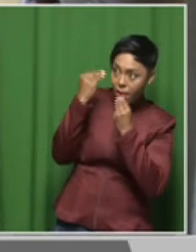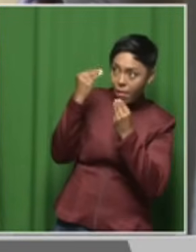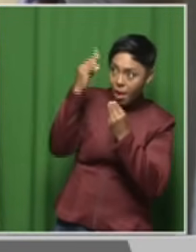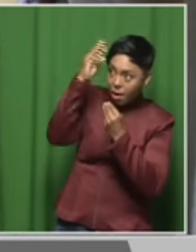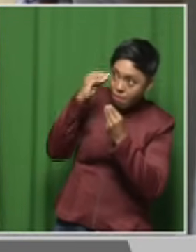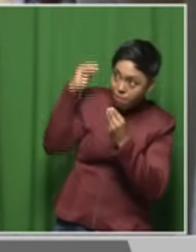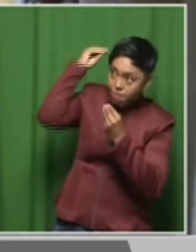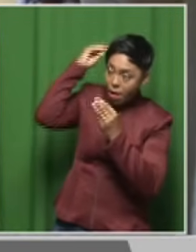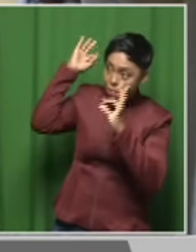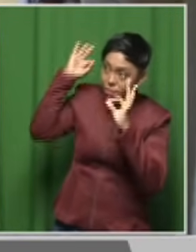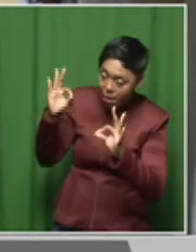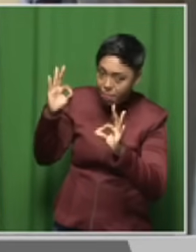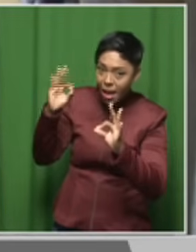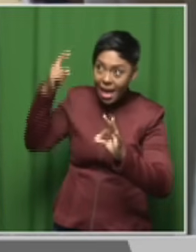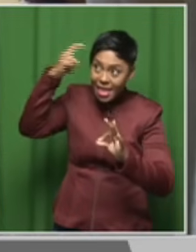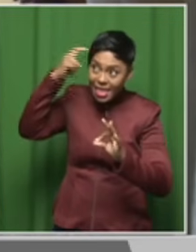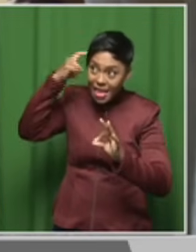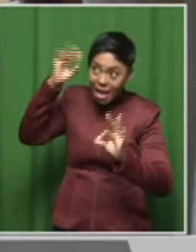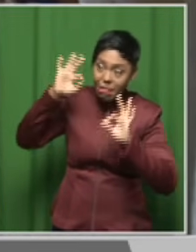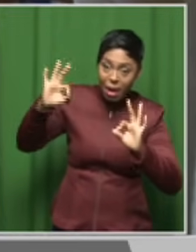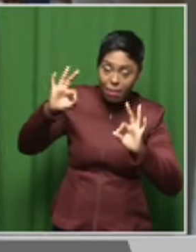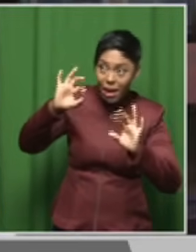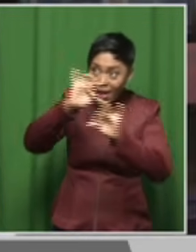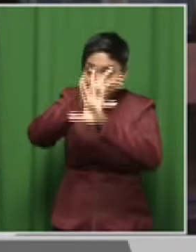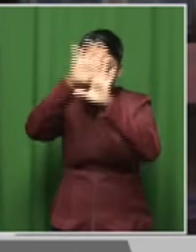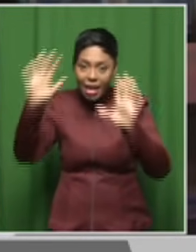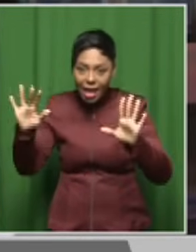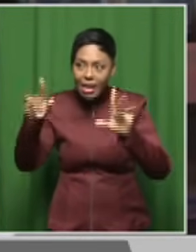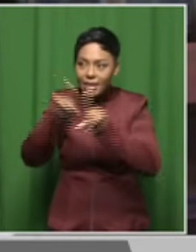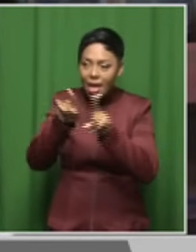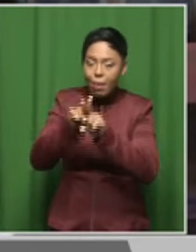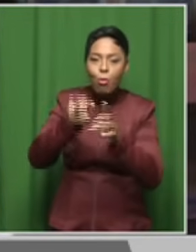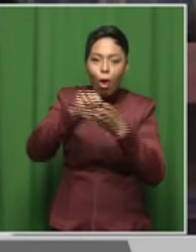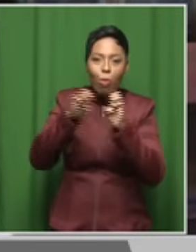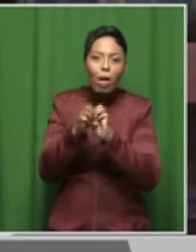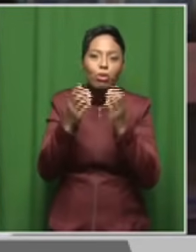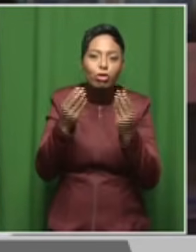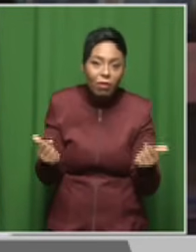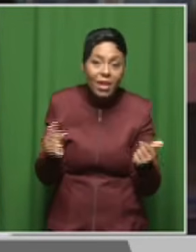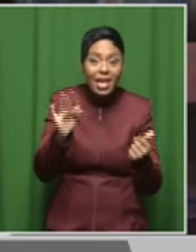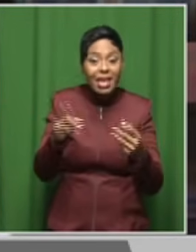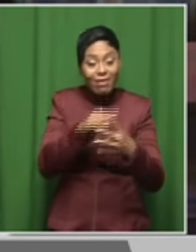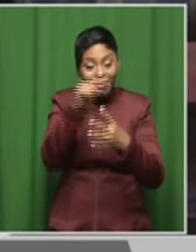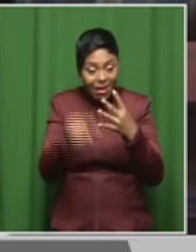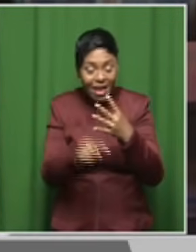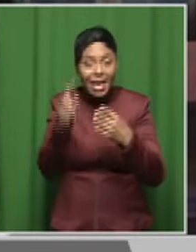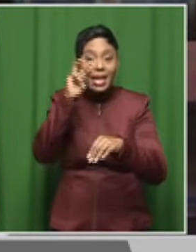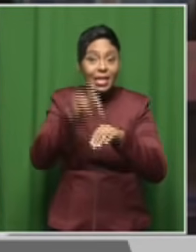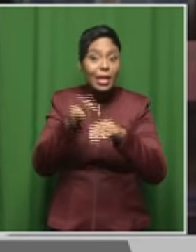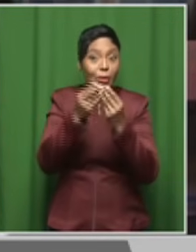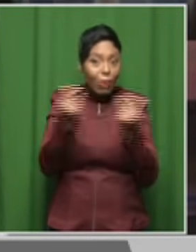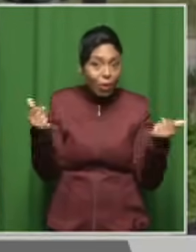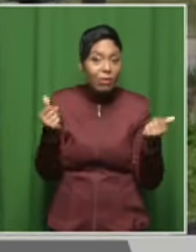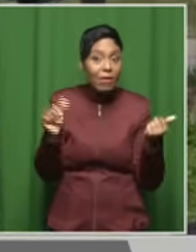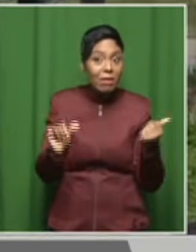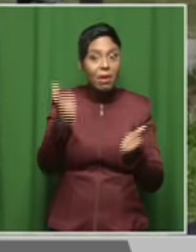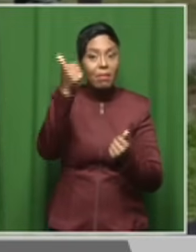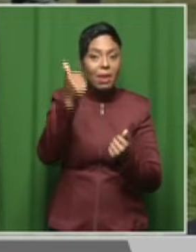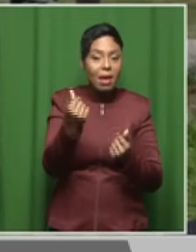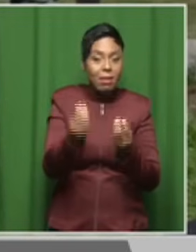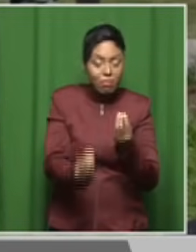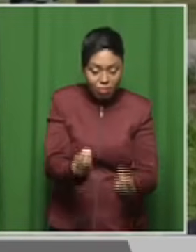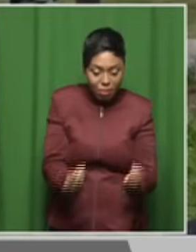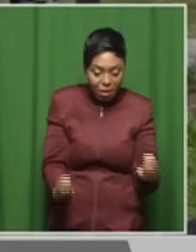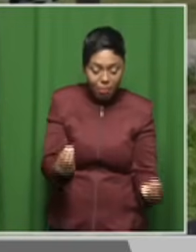all-important critical thinking and problem solving. If we address those needs in the first 5 to 6 years of a child's life, by